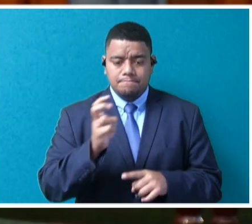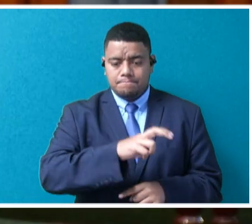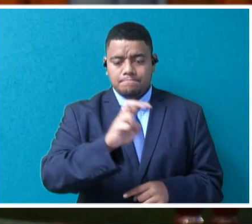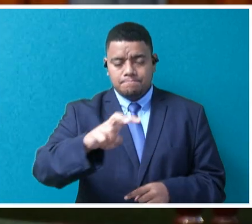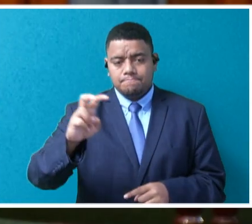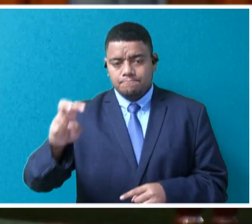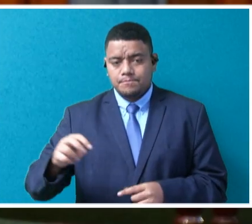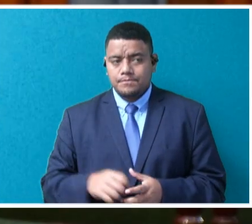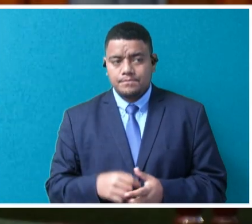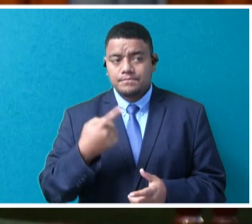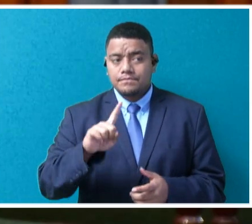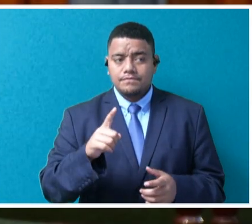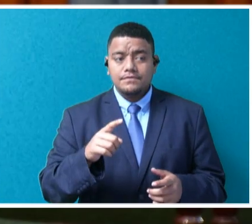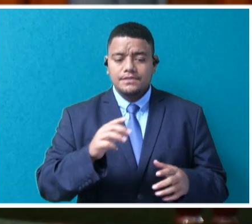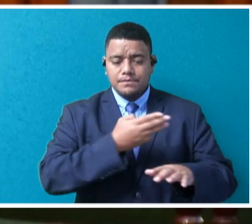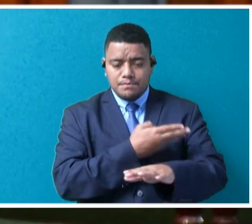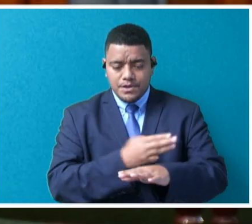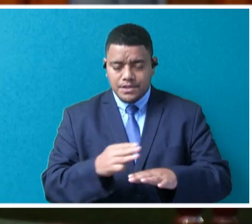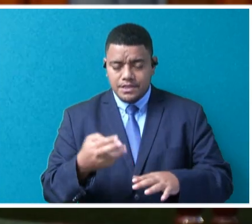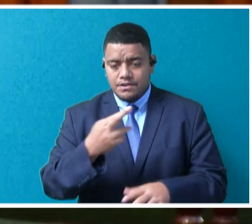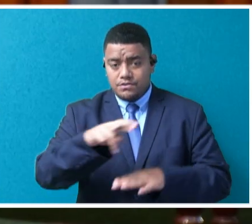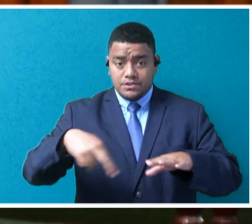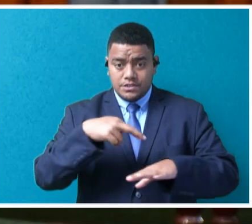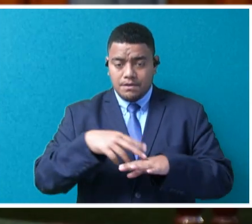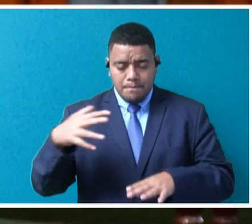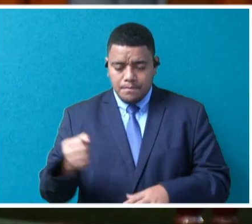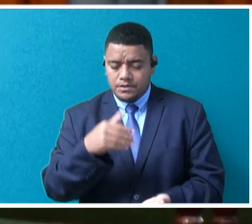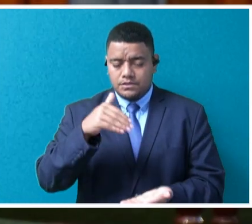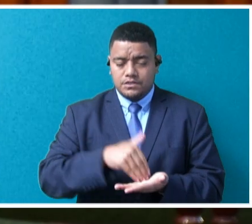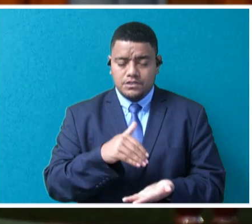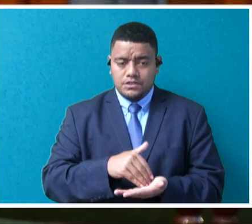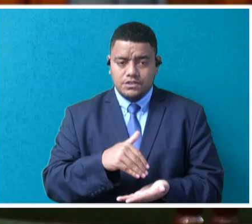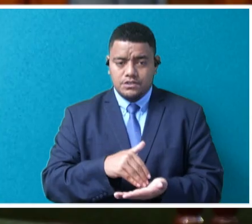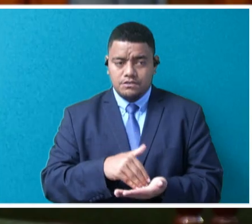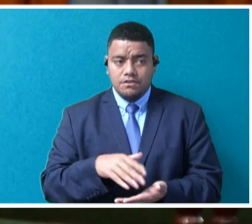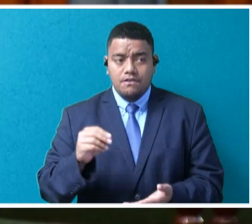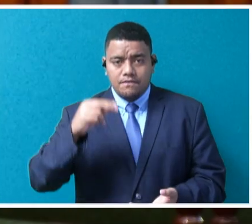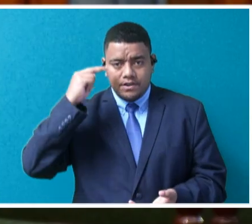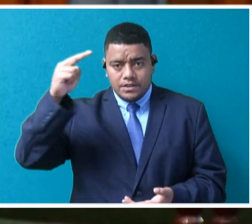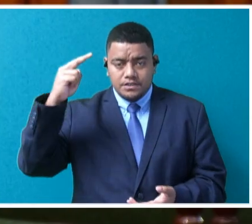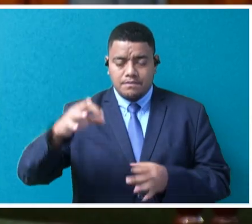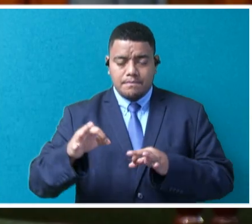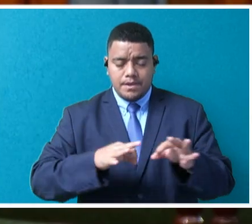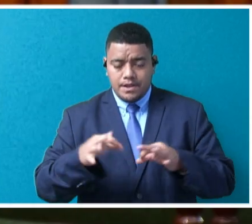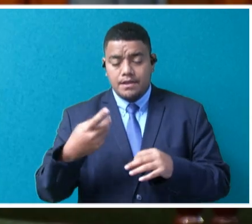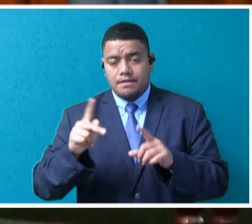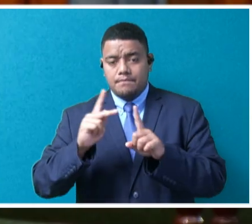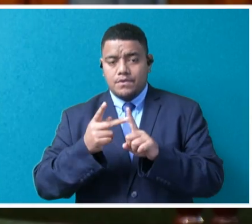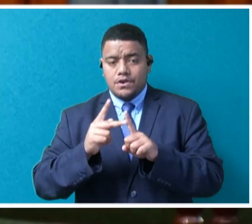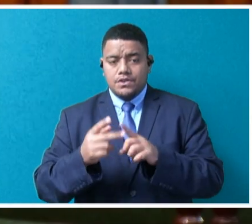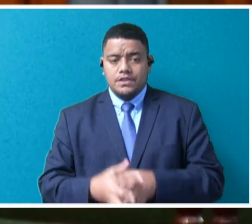interior, rural and maritime region must remain a central pillar of national planning and priority